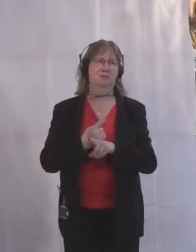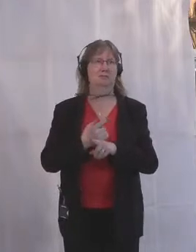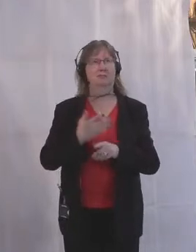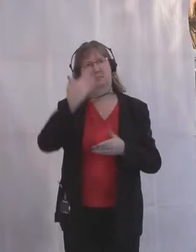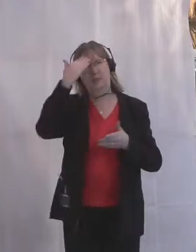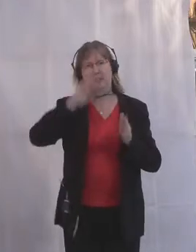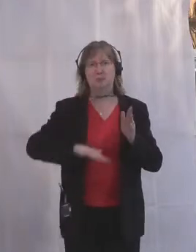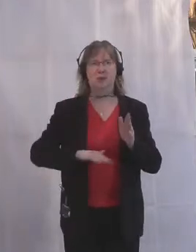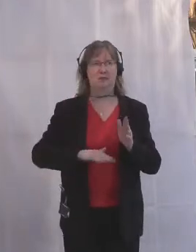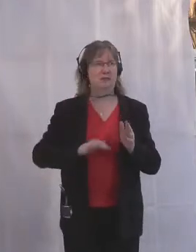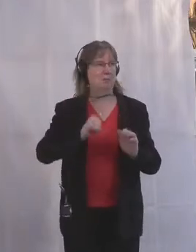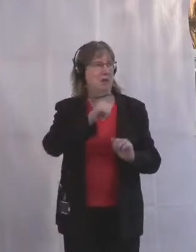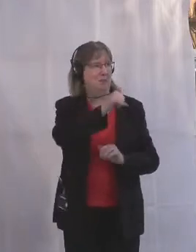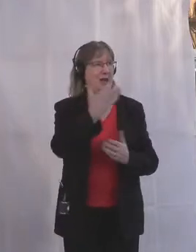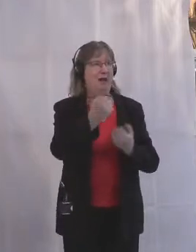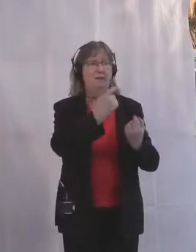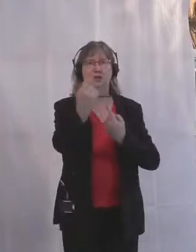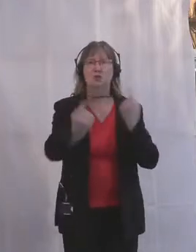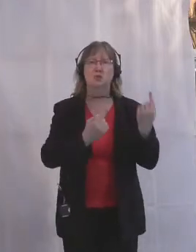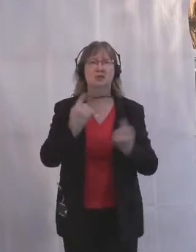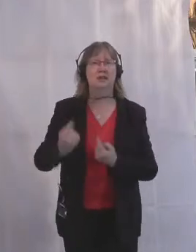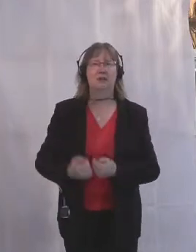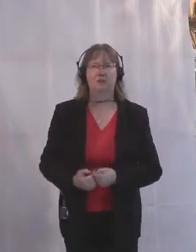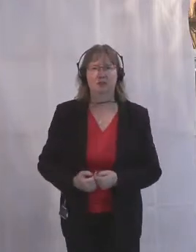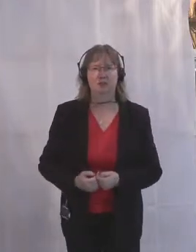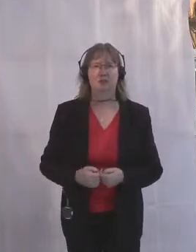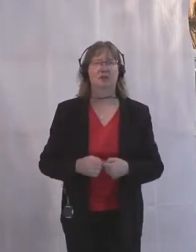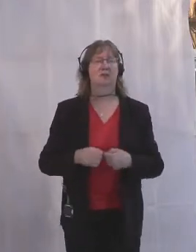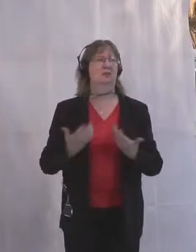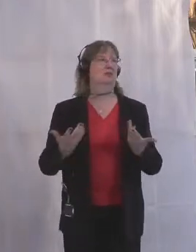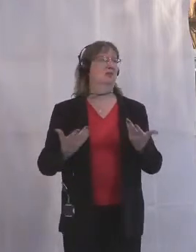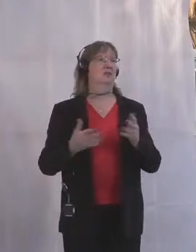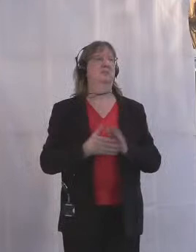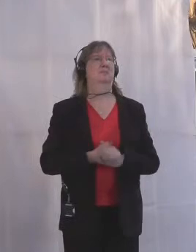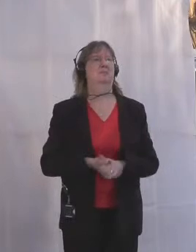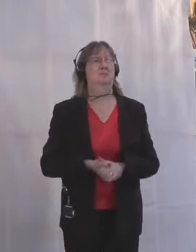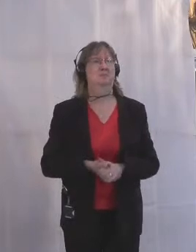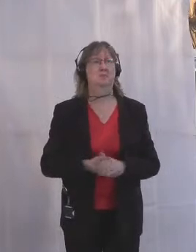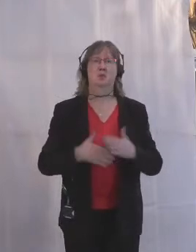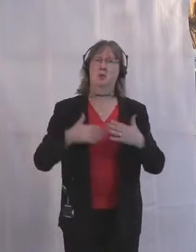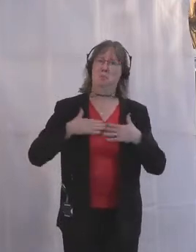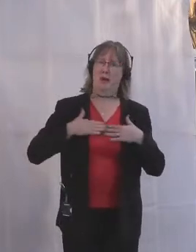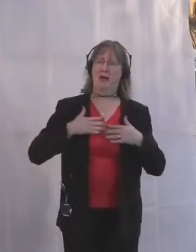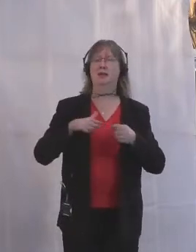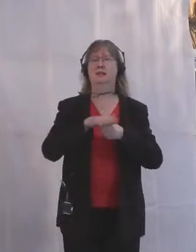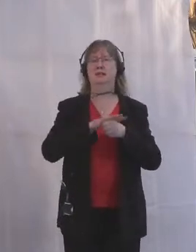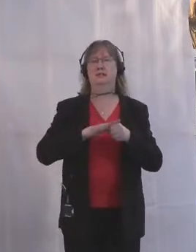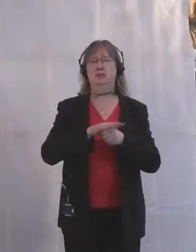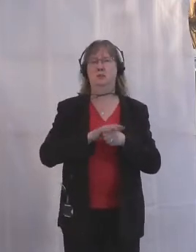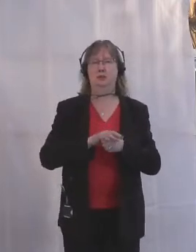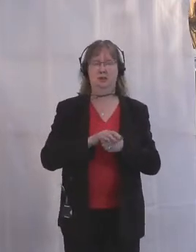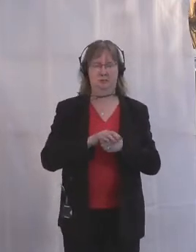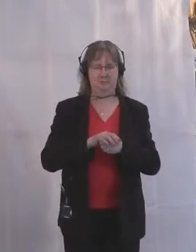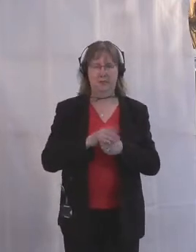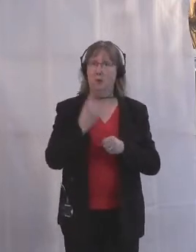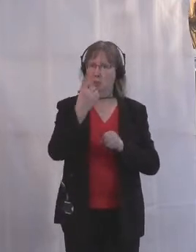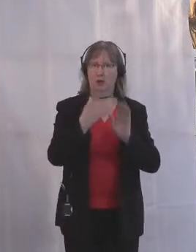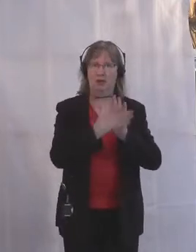experience, the unquantifiable lows. And in my case, in particular, it's